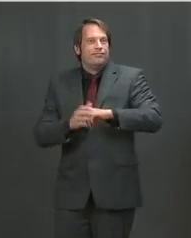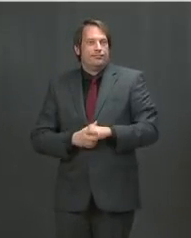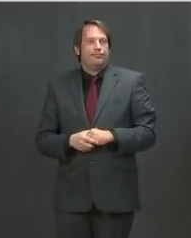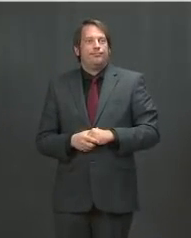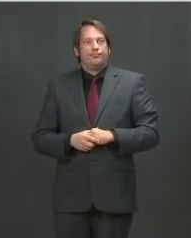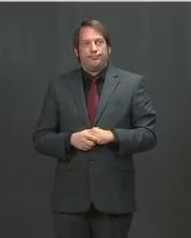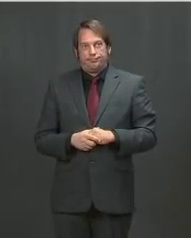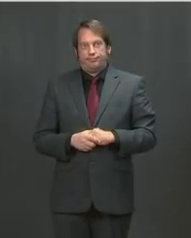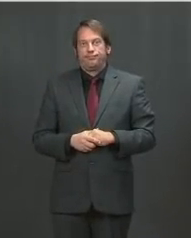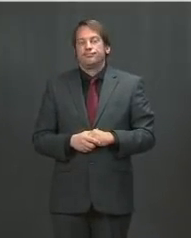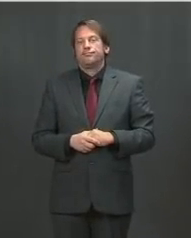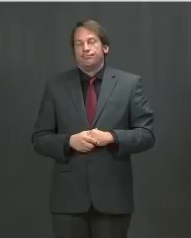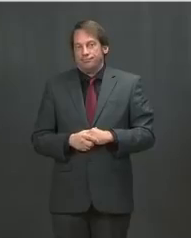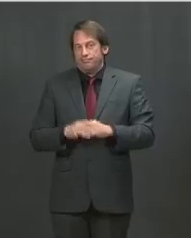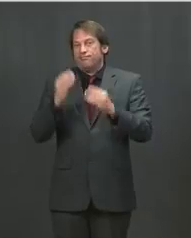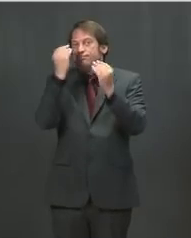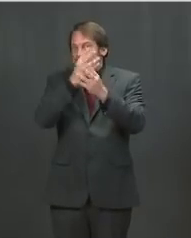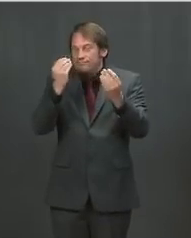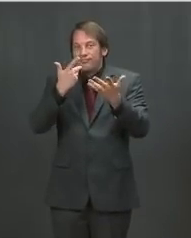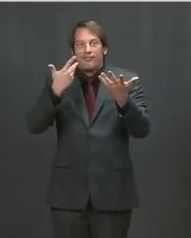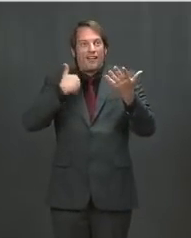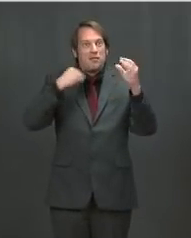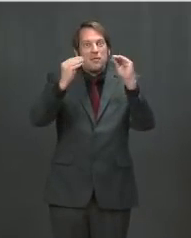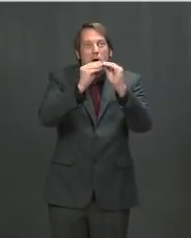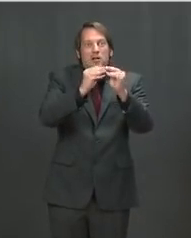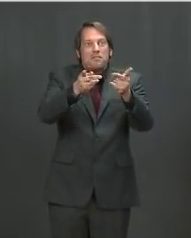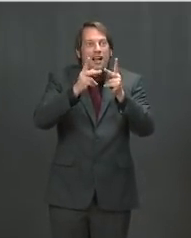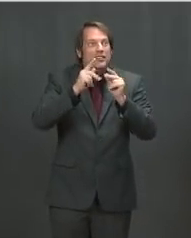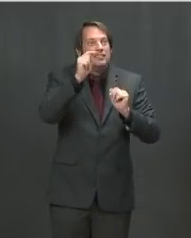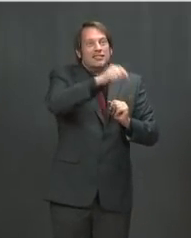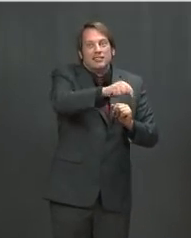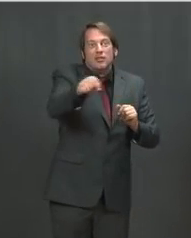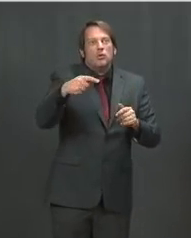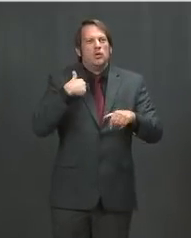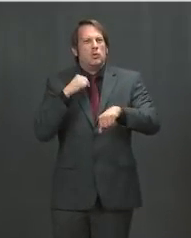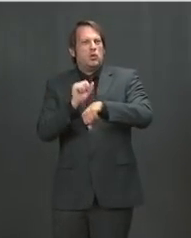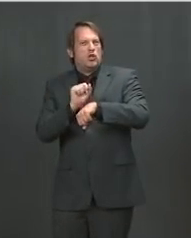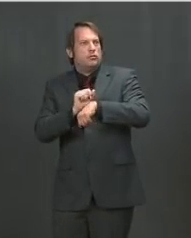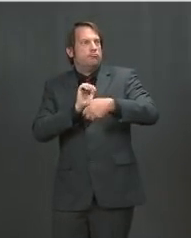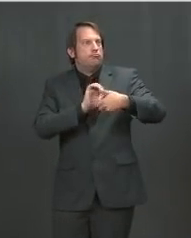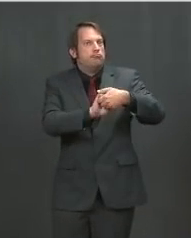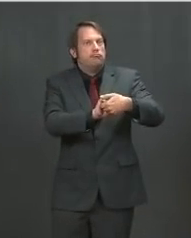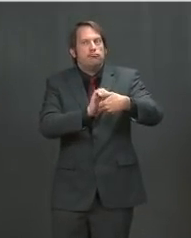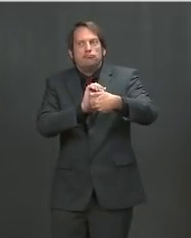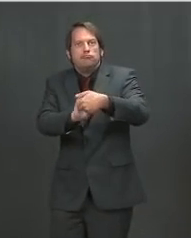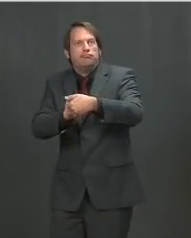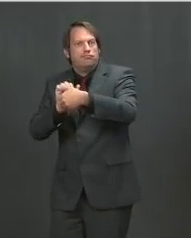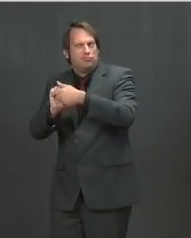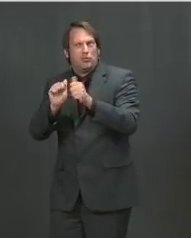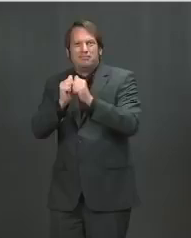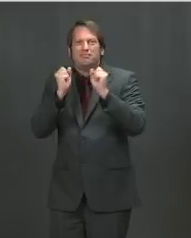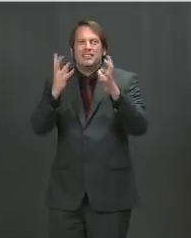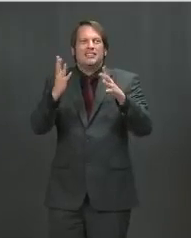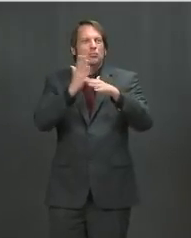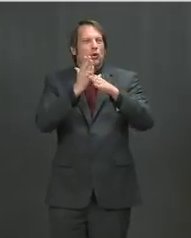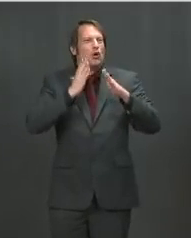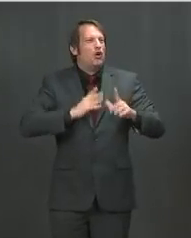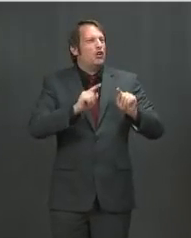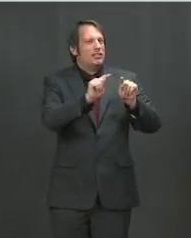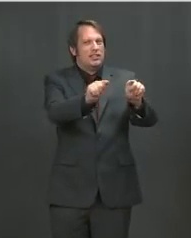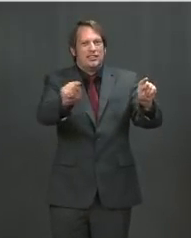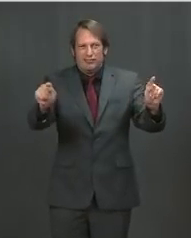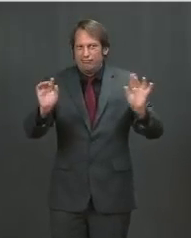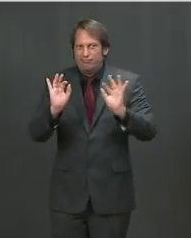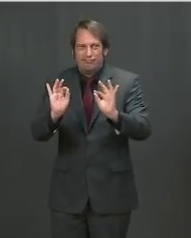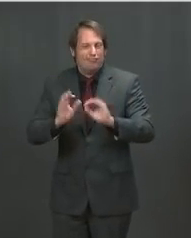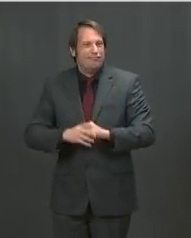well, of course, as the strong work of our partners. But, as the President also underscored, even